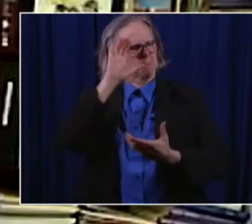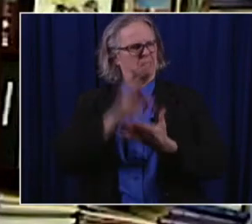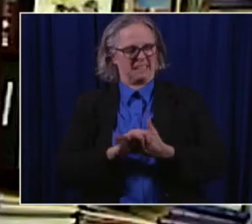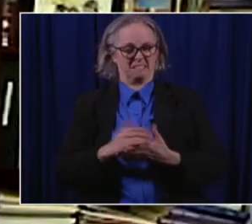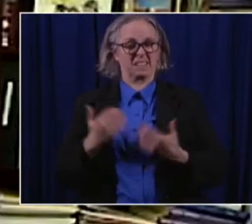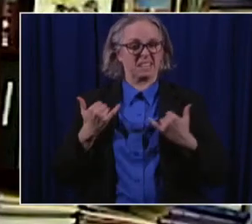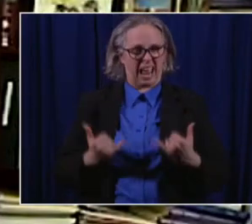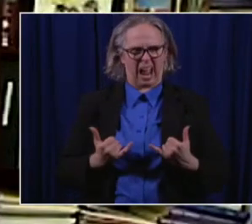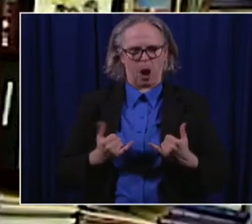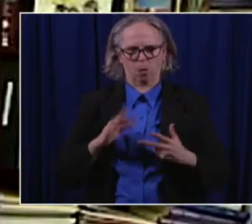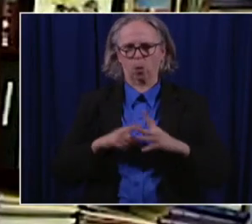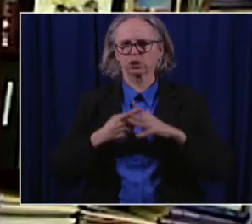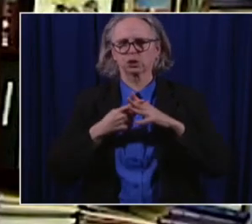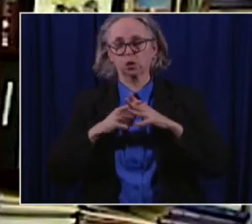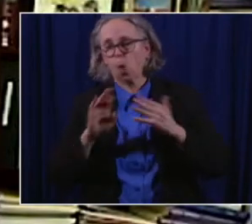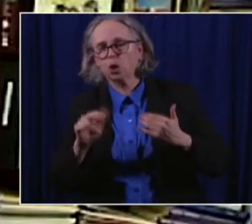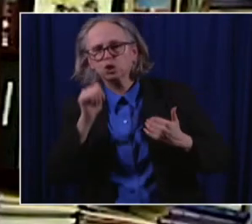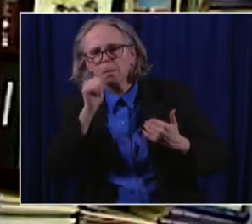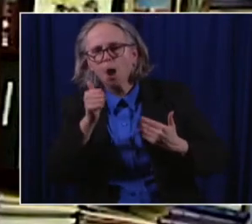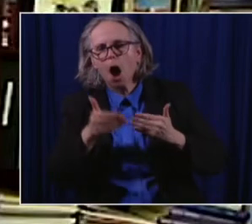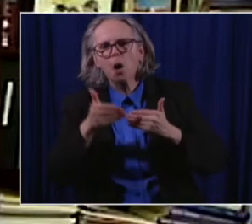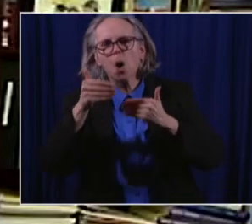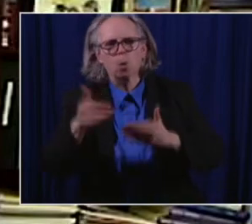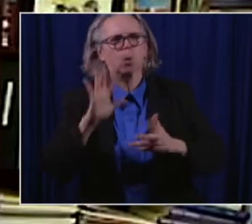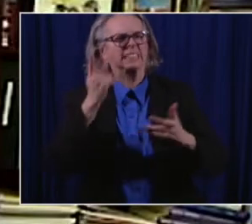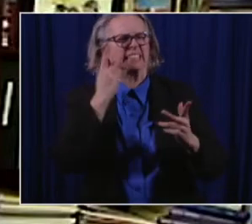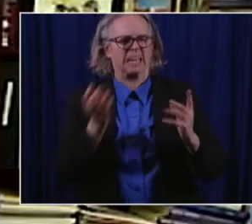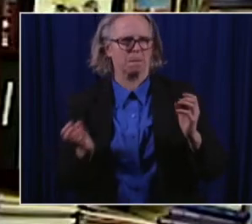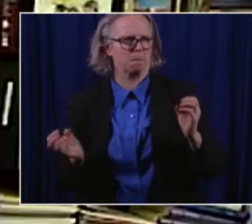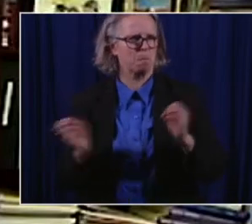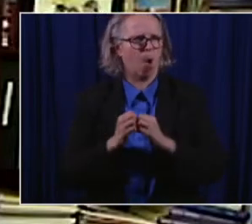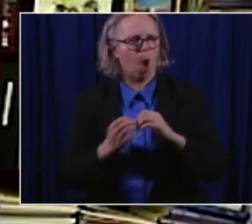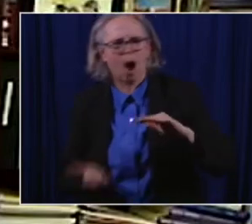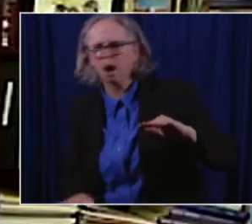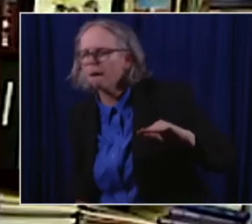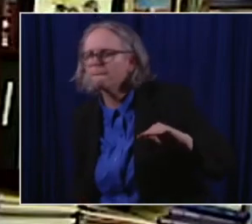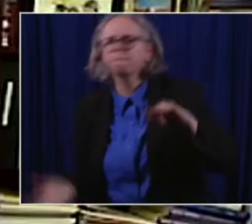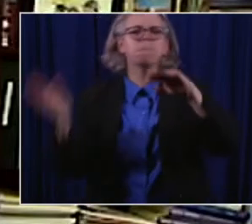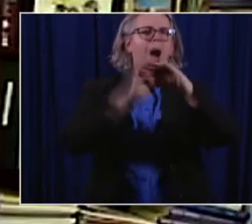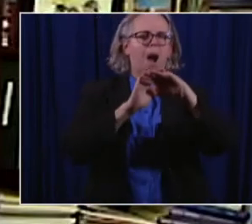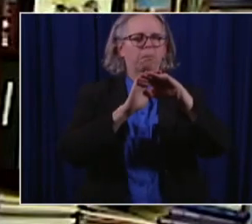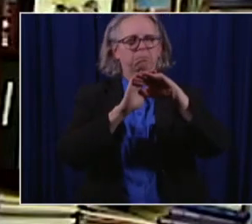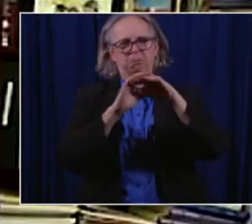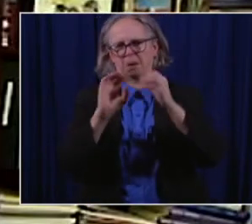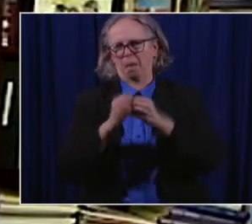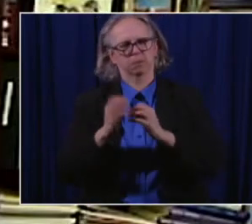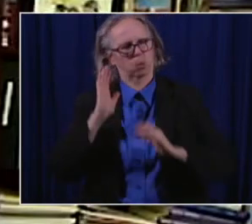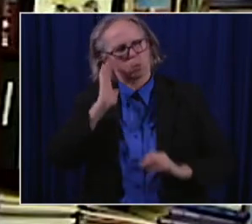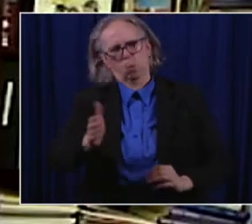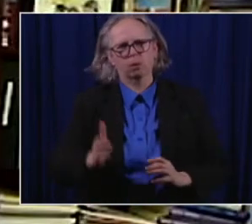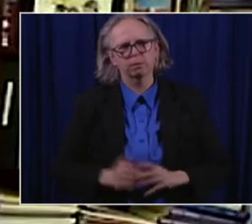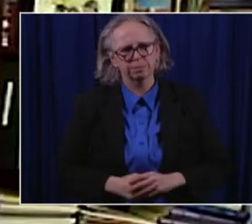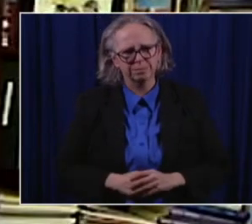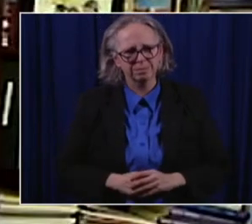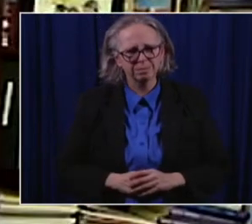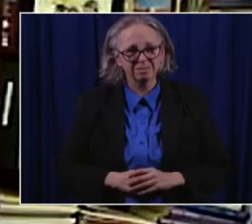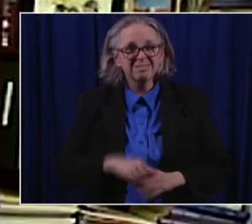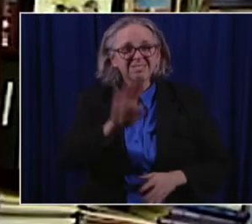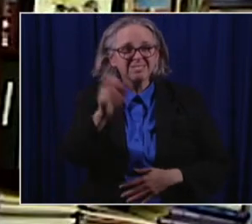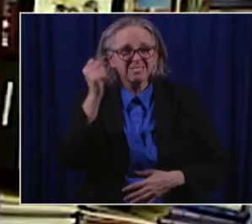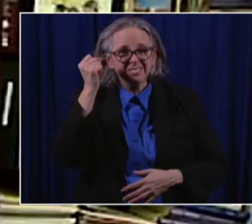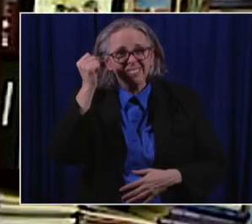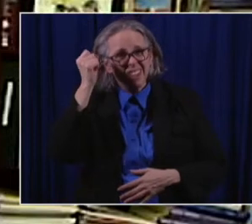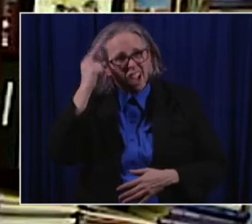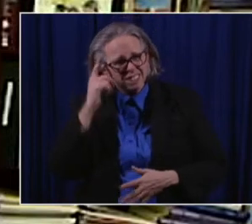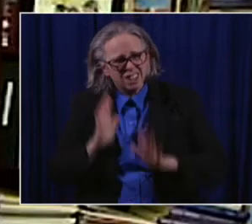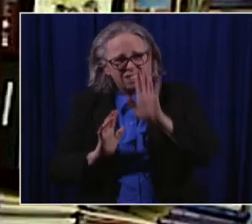impact of Thanksgiving in that spread. So, Governor, I think I share your happiness of any positive note.